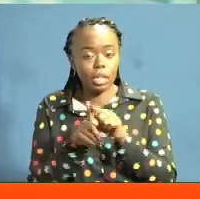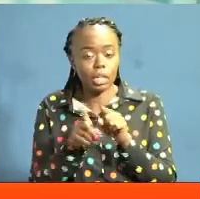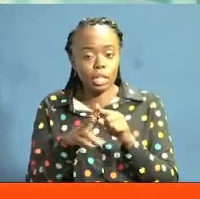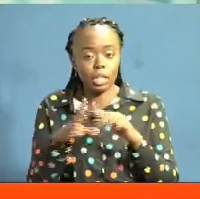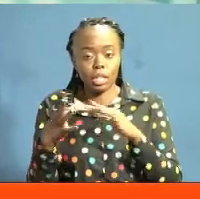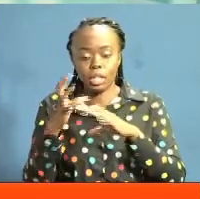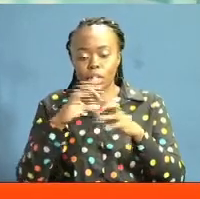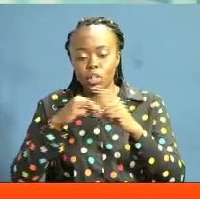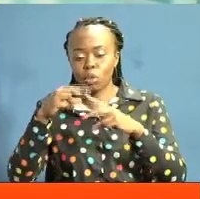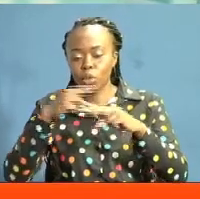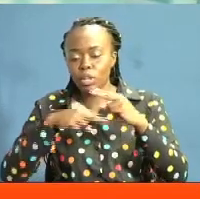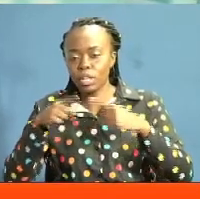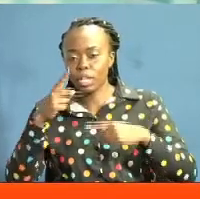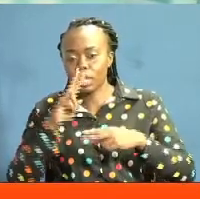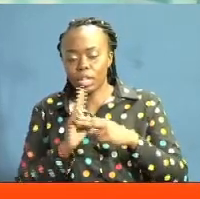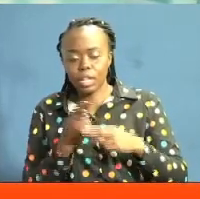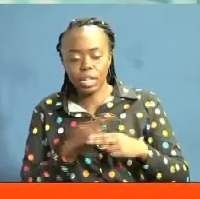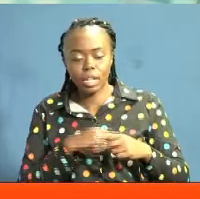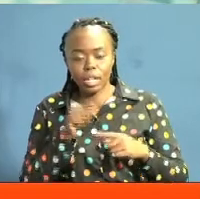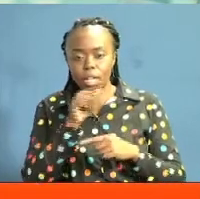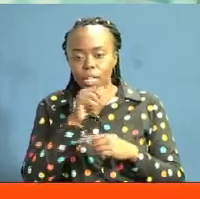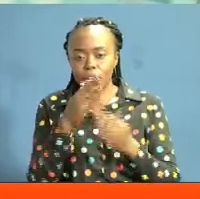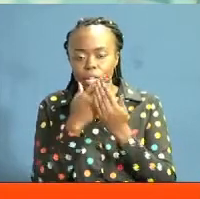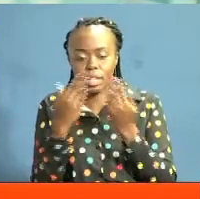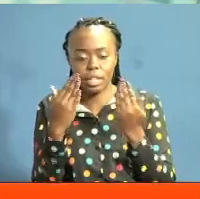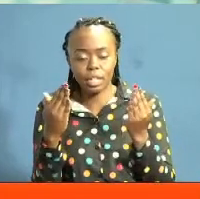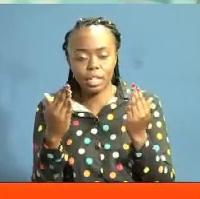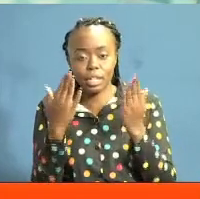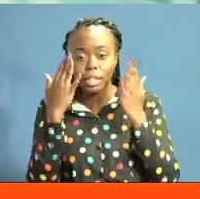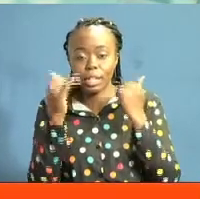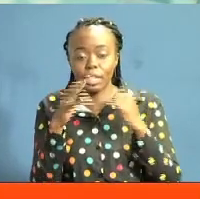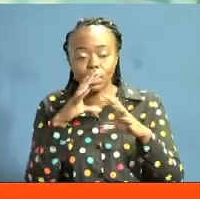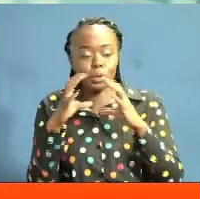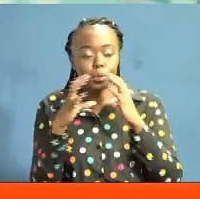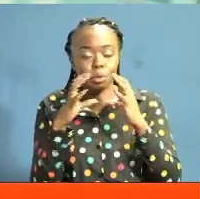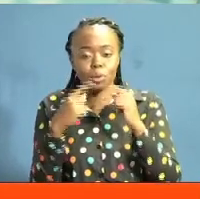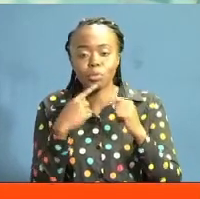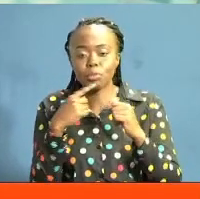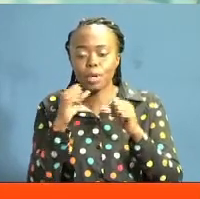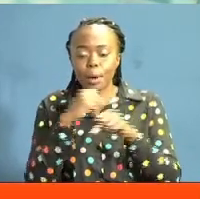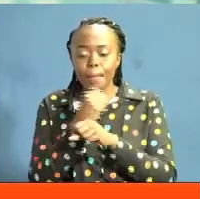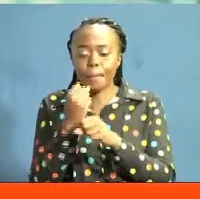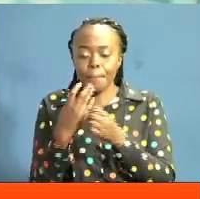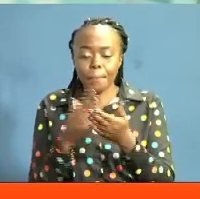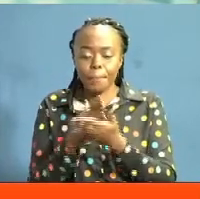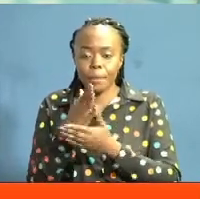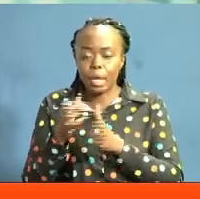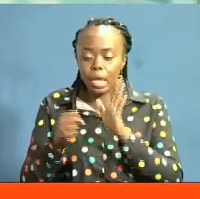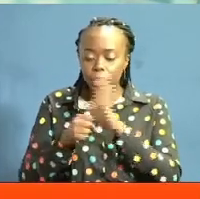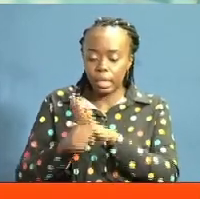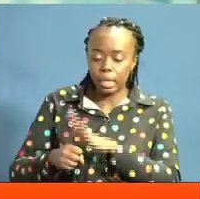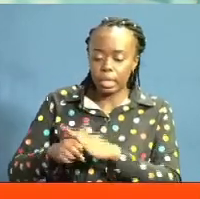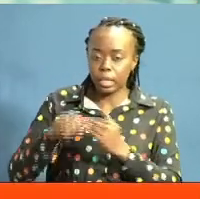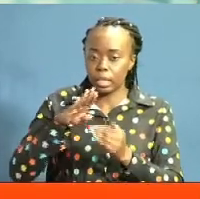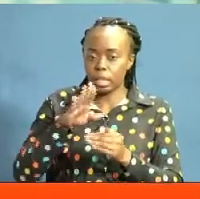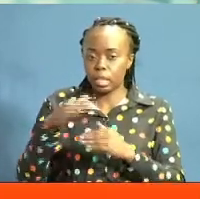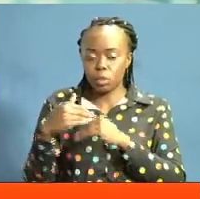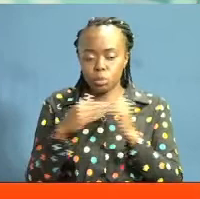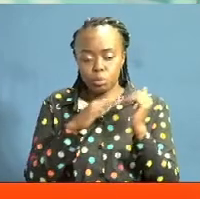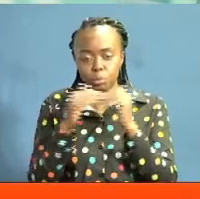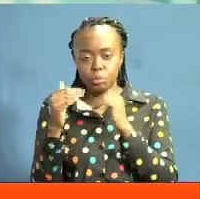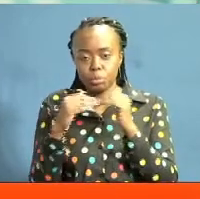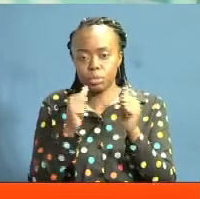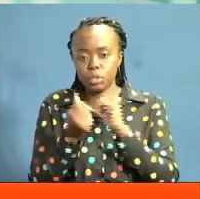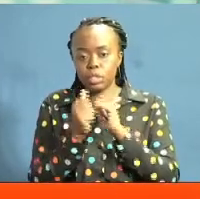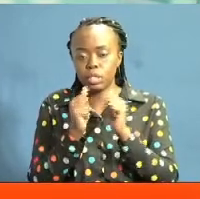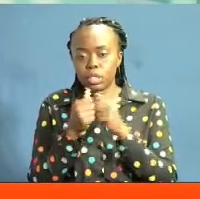hormones, they are telling us negative things. The hormones now are talking. So make sure that you separate your hormonal imbalance